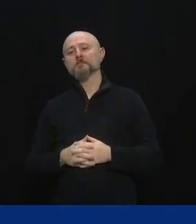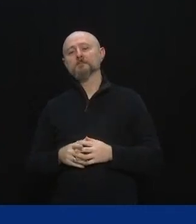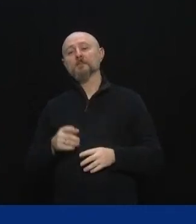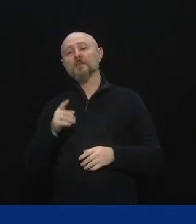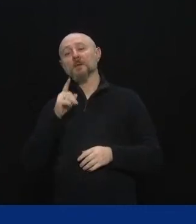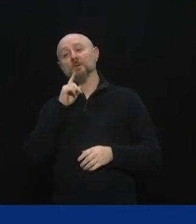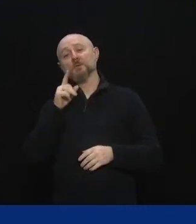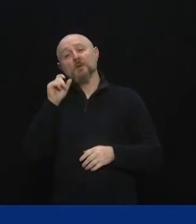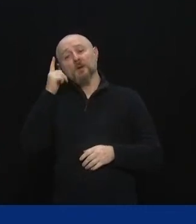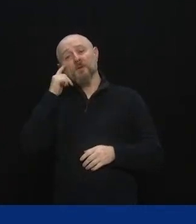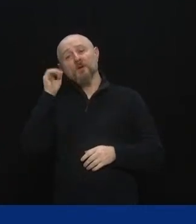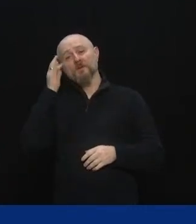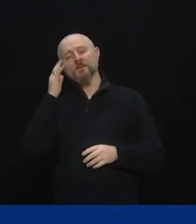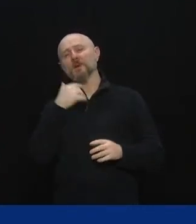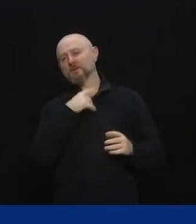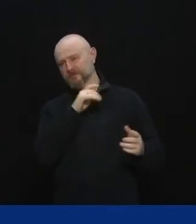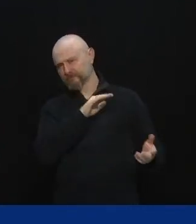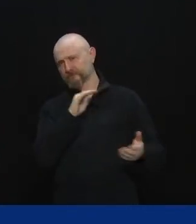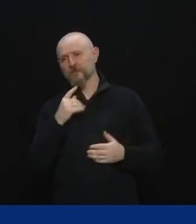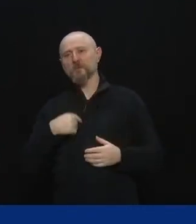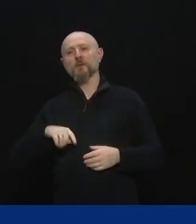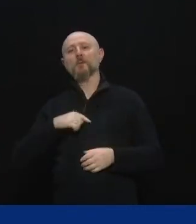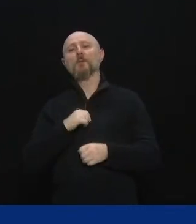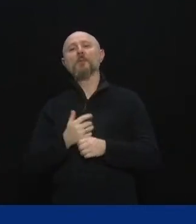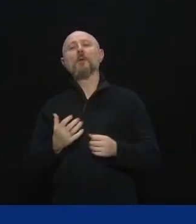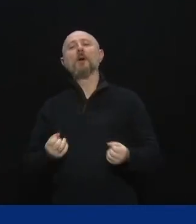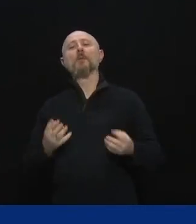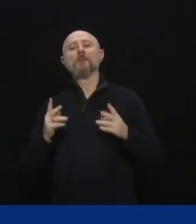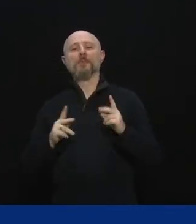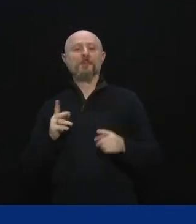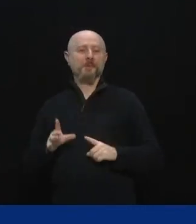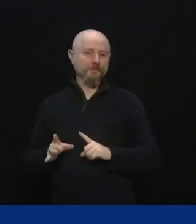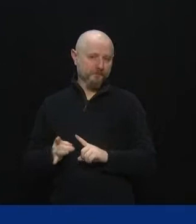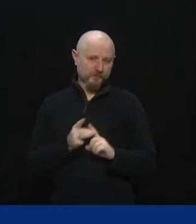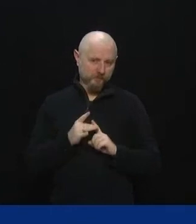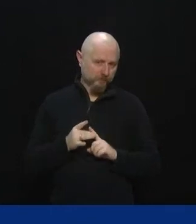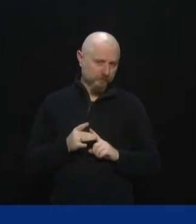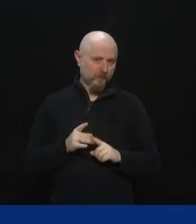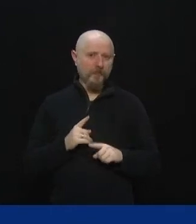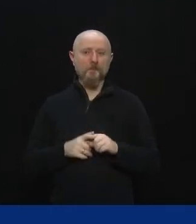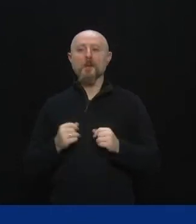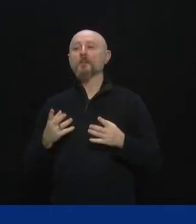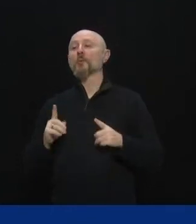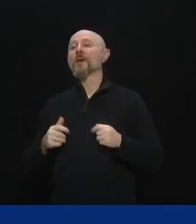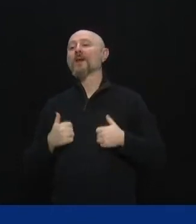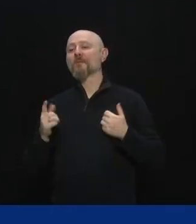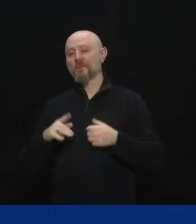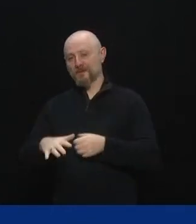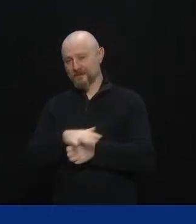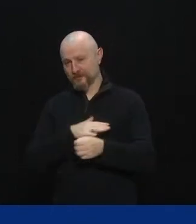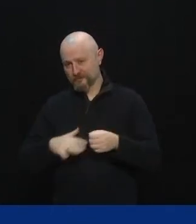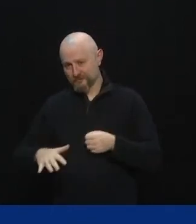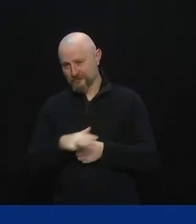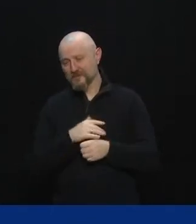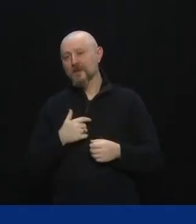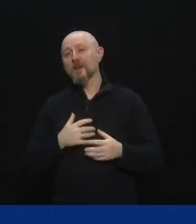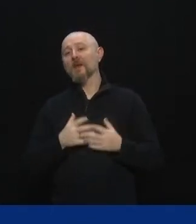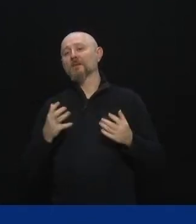burden basis, and we've received a disproportionate share of the national store for that